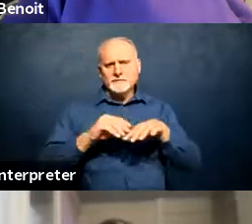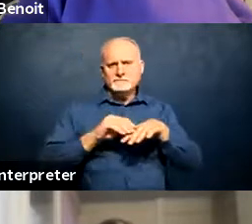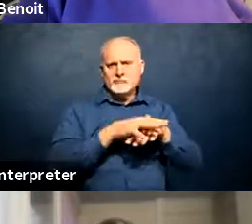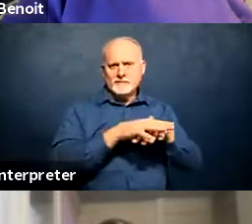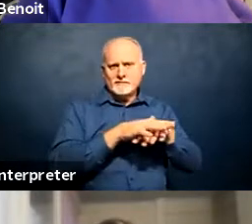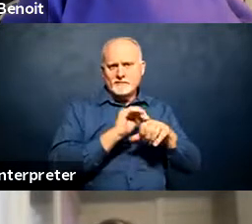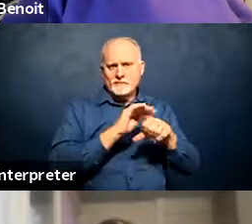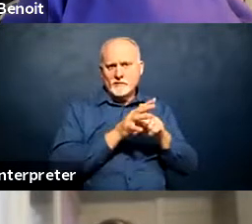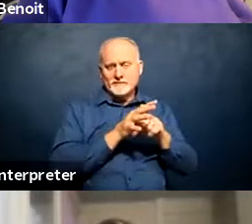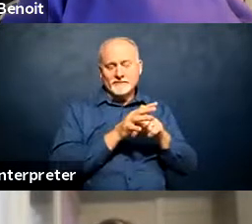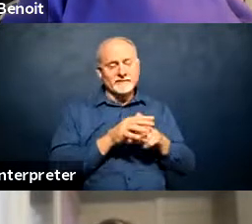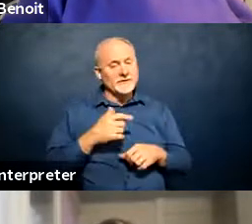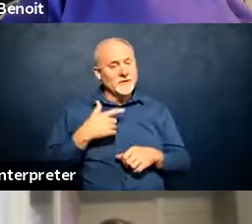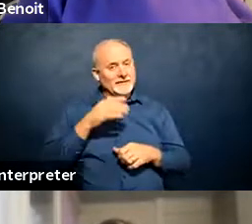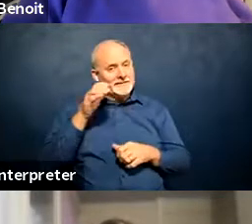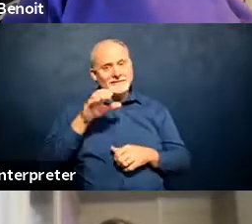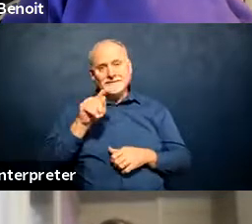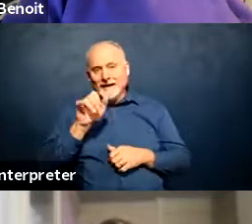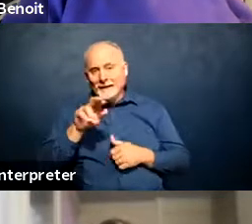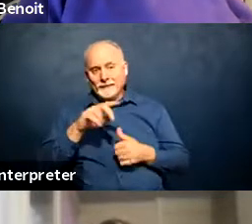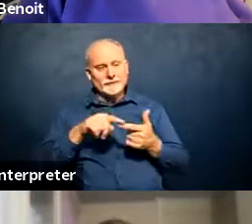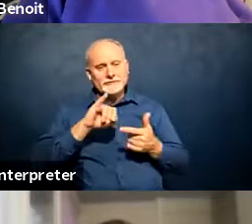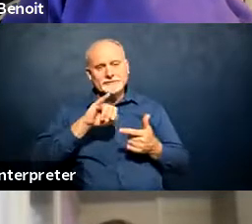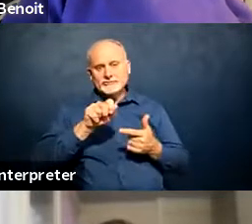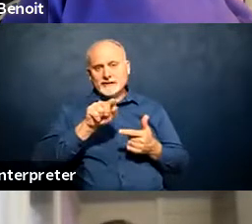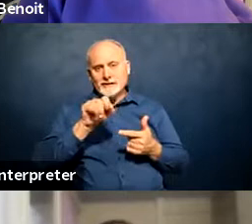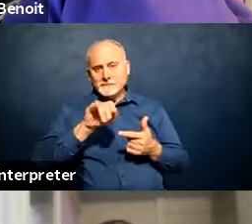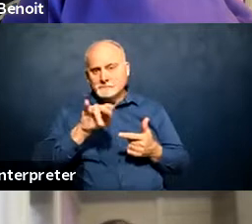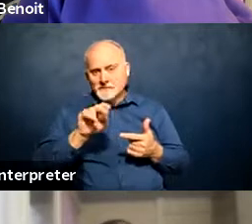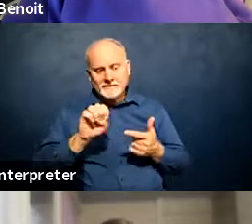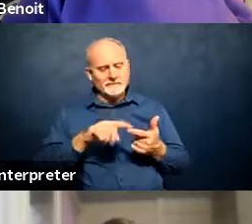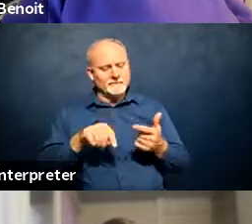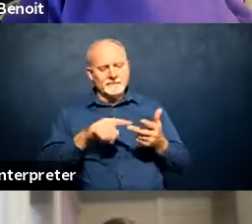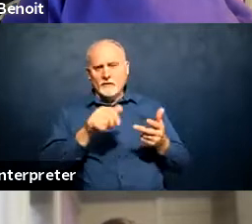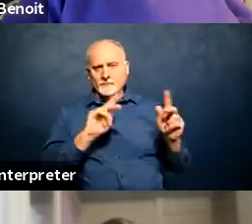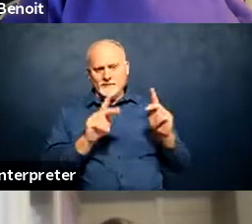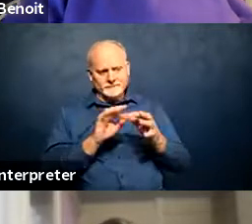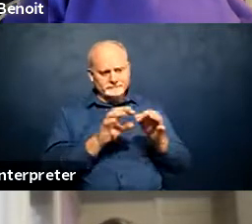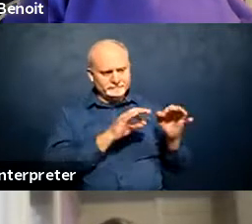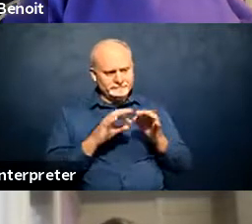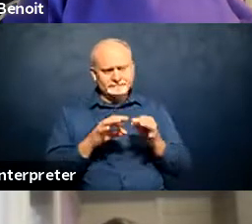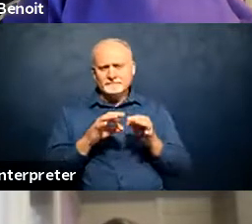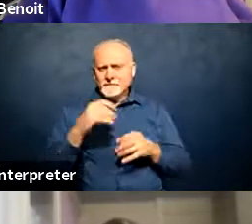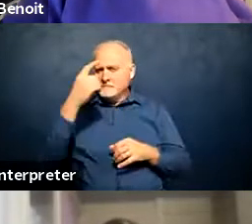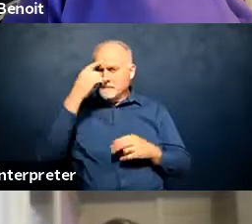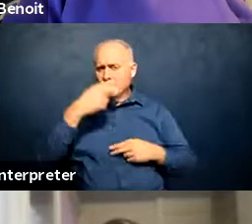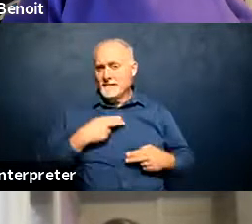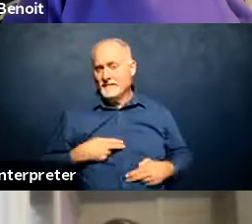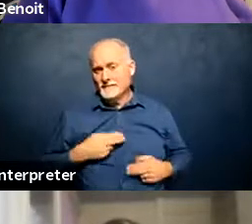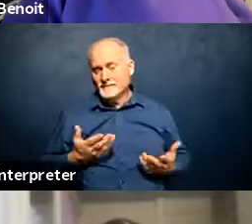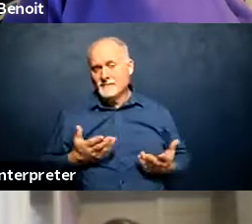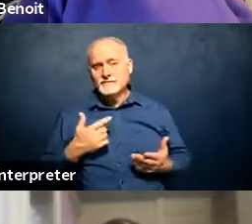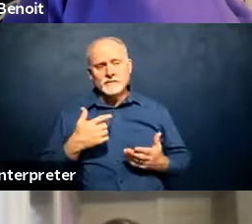to our students, to Tyler and to Jasmine and to others about the importance of thinking about mental health. And so we